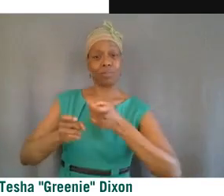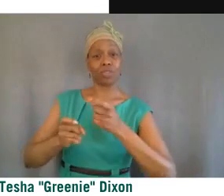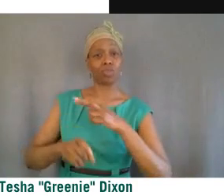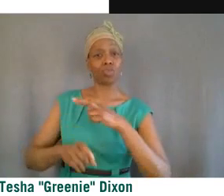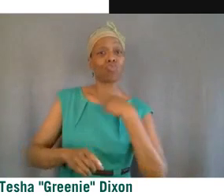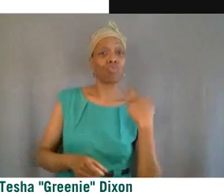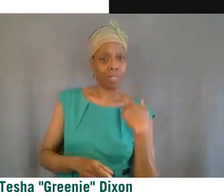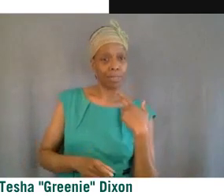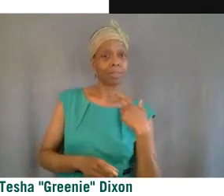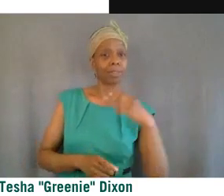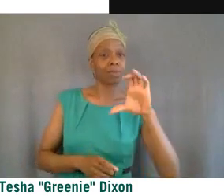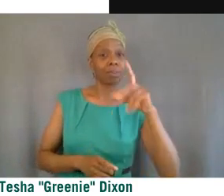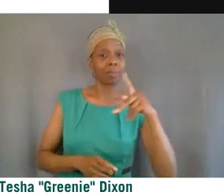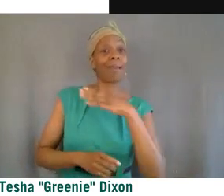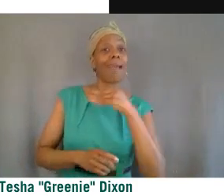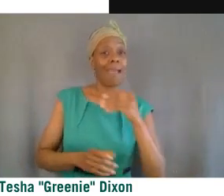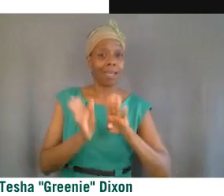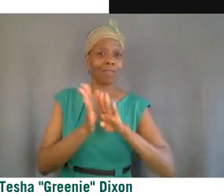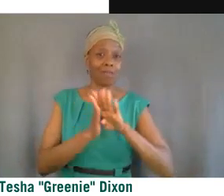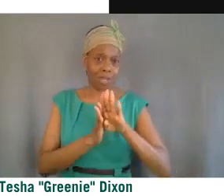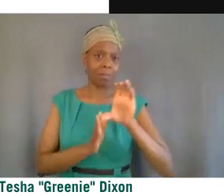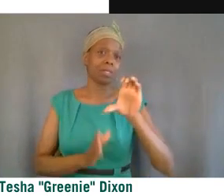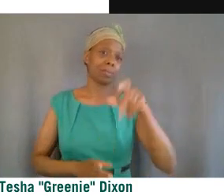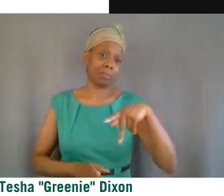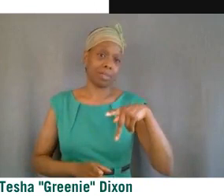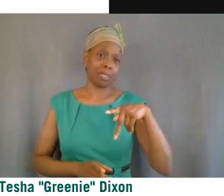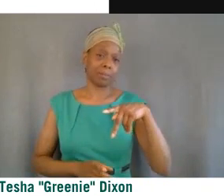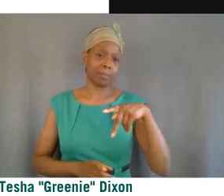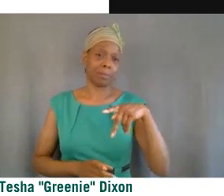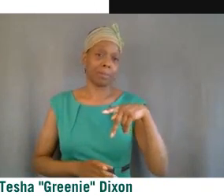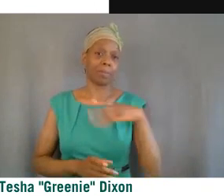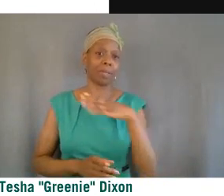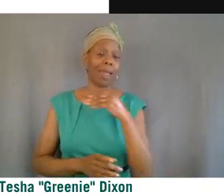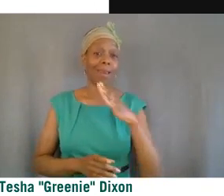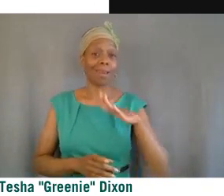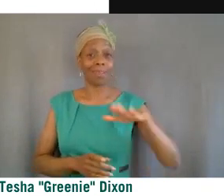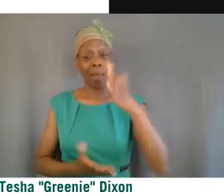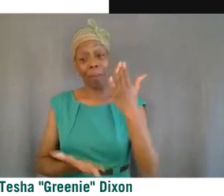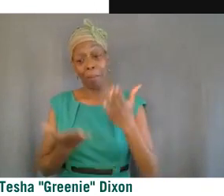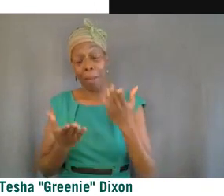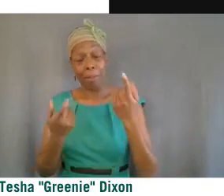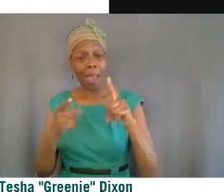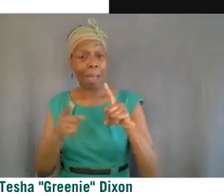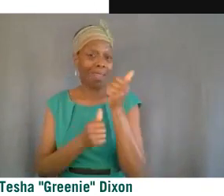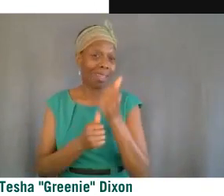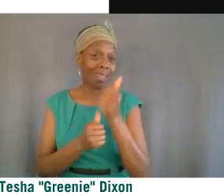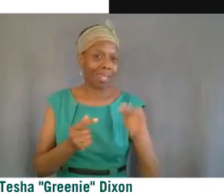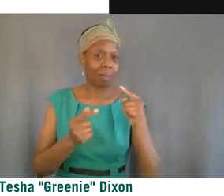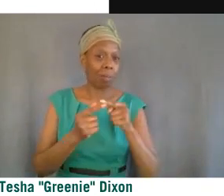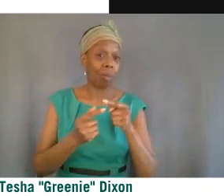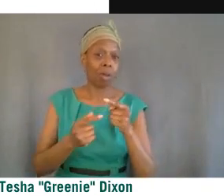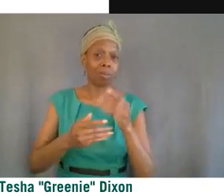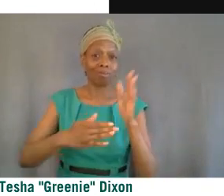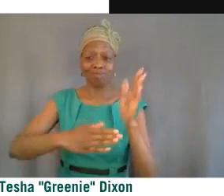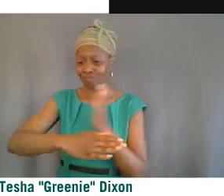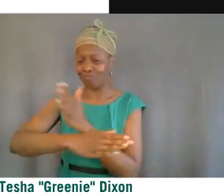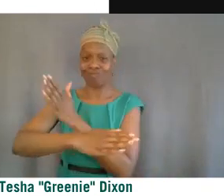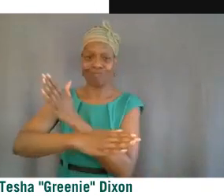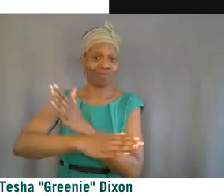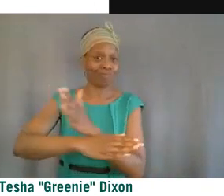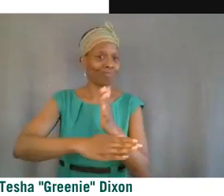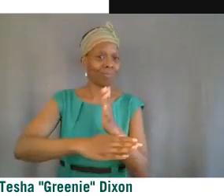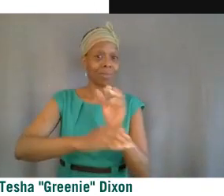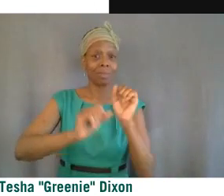to the development of CP. And they may happen at any point along the line, really up until